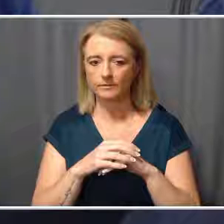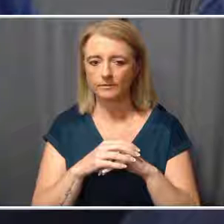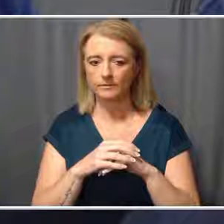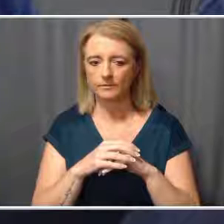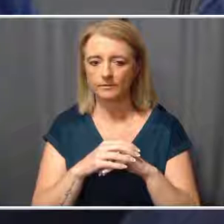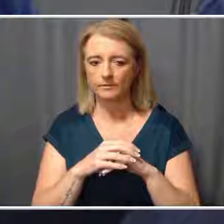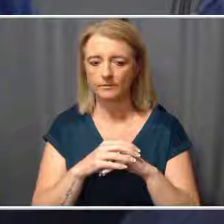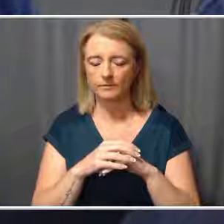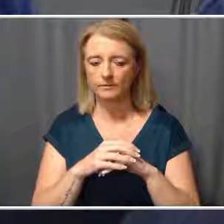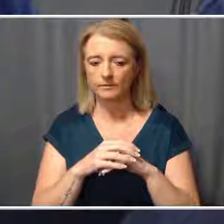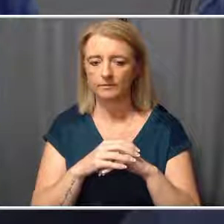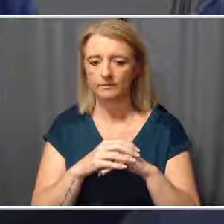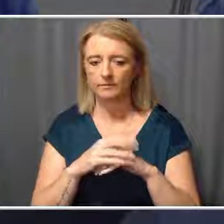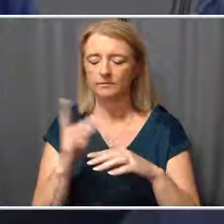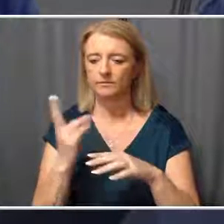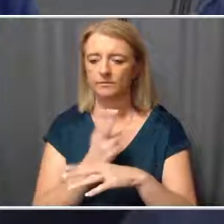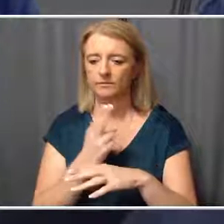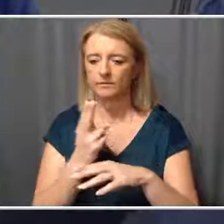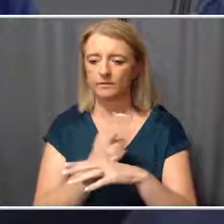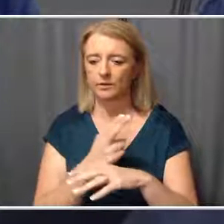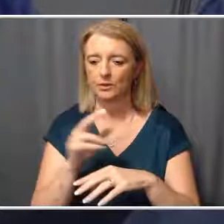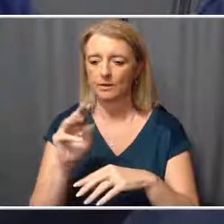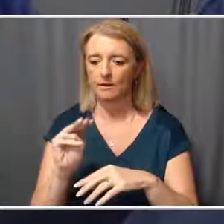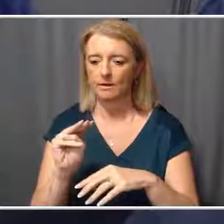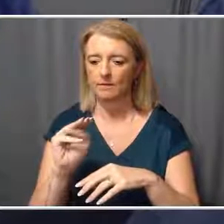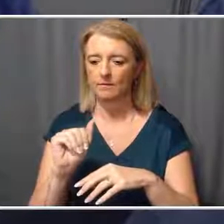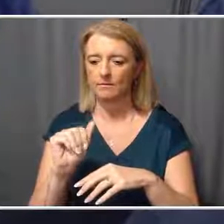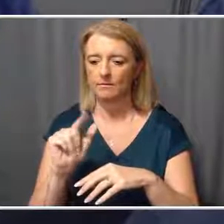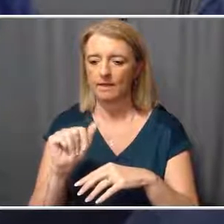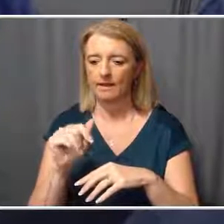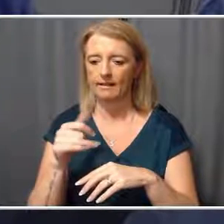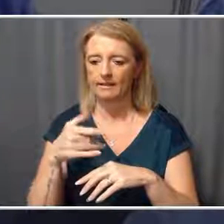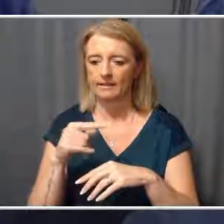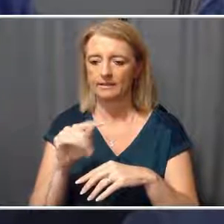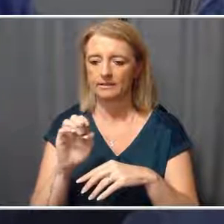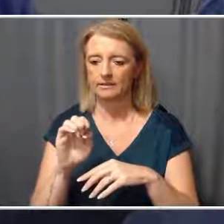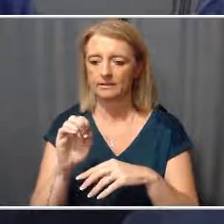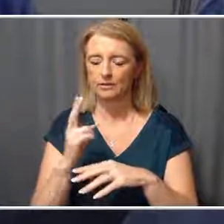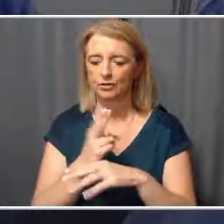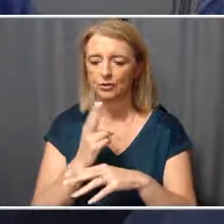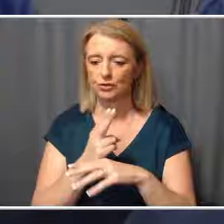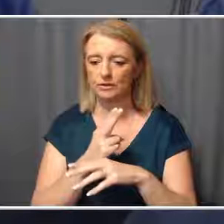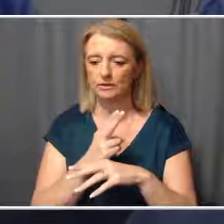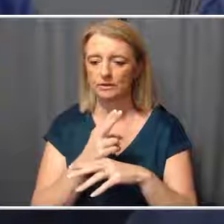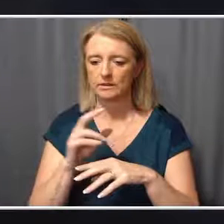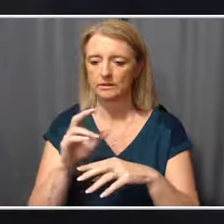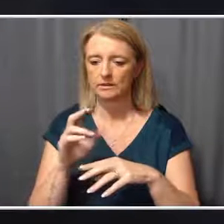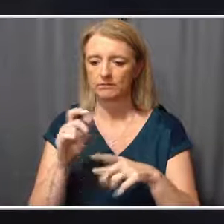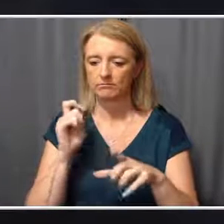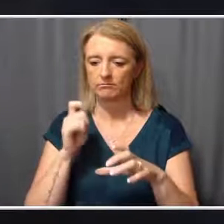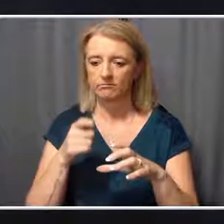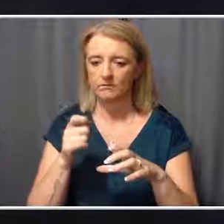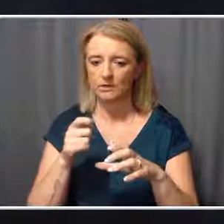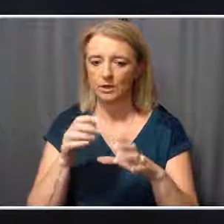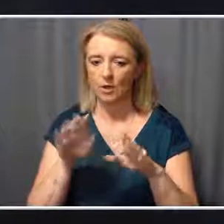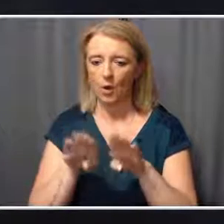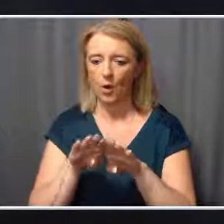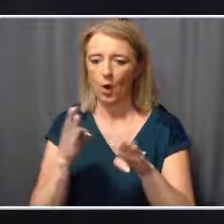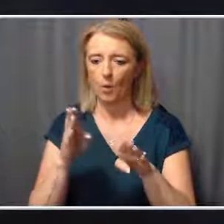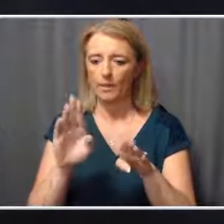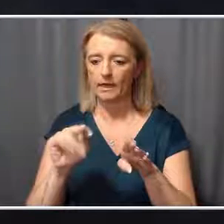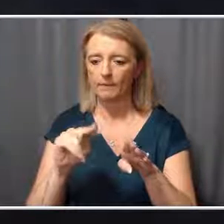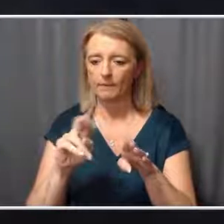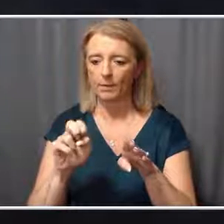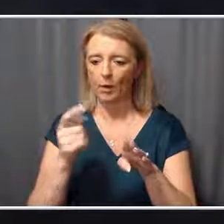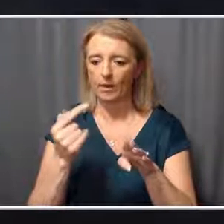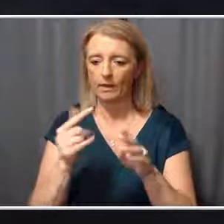also decompress it. Now, obviously, you went started one side, and then you moved to the other side. Correct. Okay. All right.